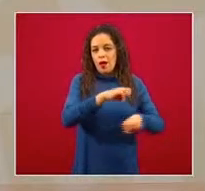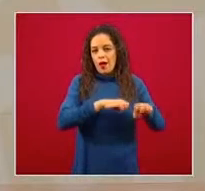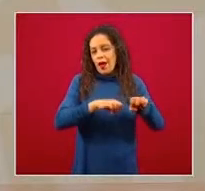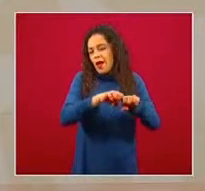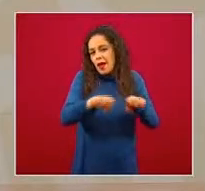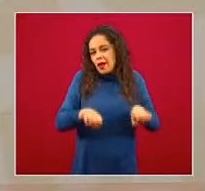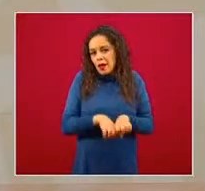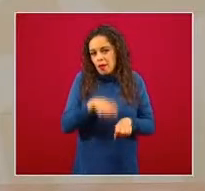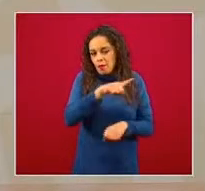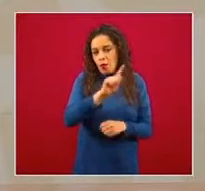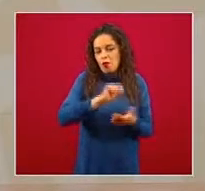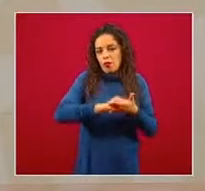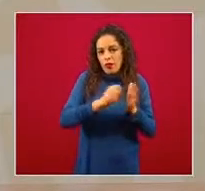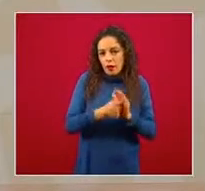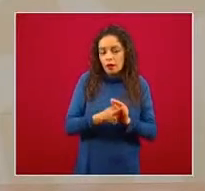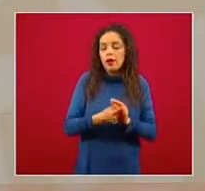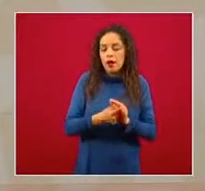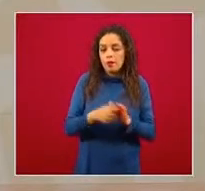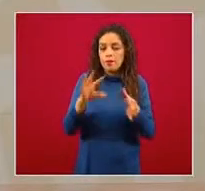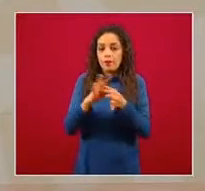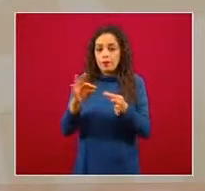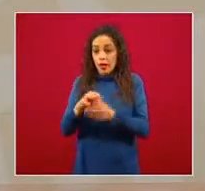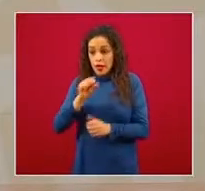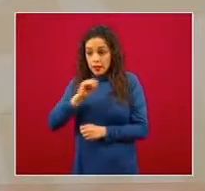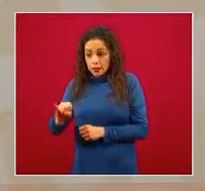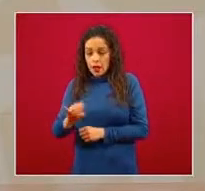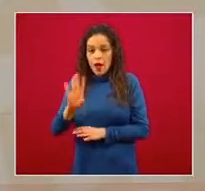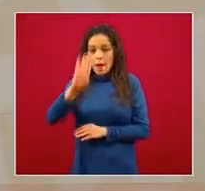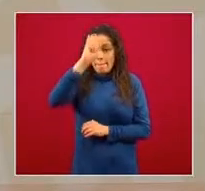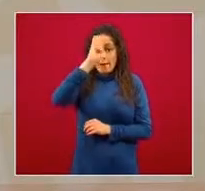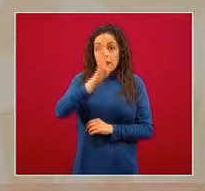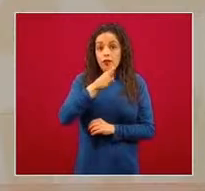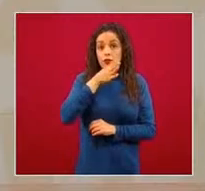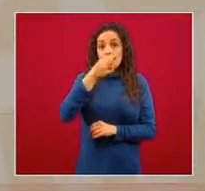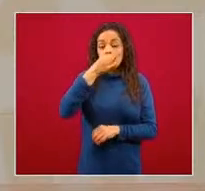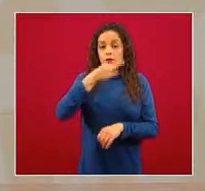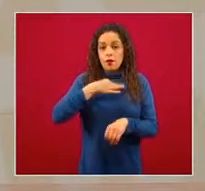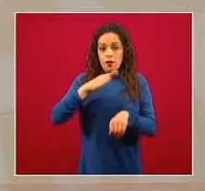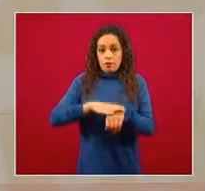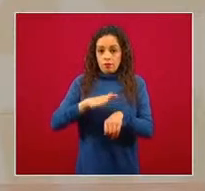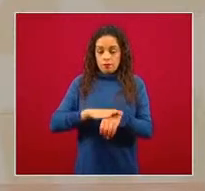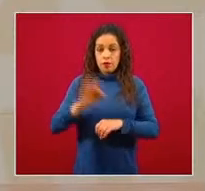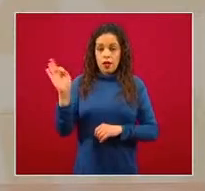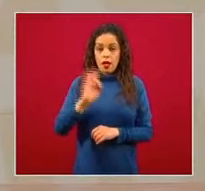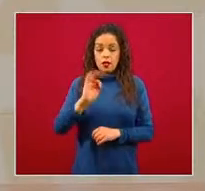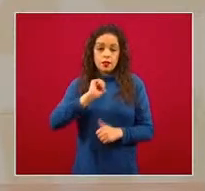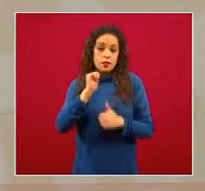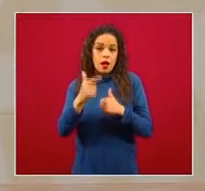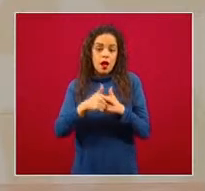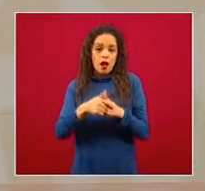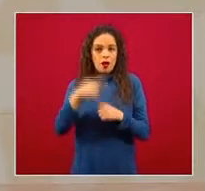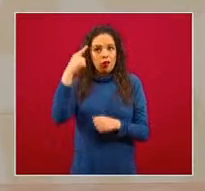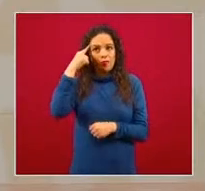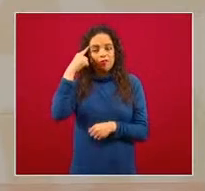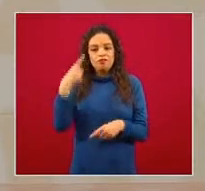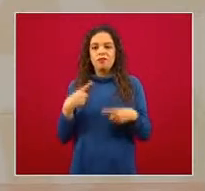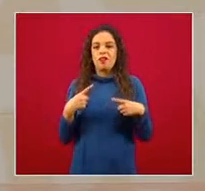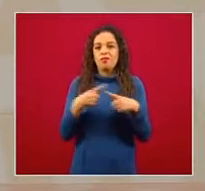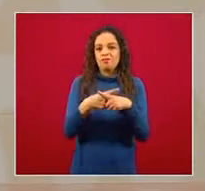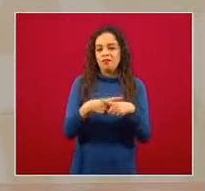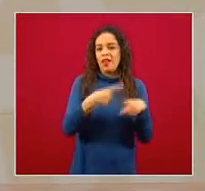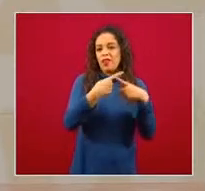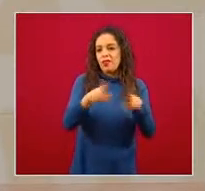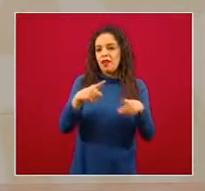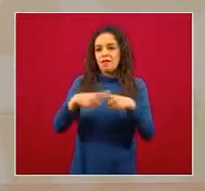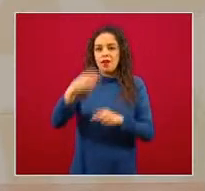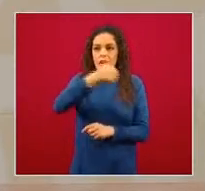brainstorming sessions like the one we had today at noon, and those meetings are to troubleshoot or address any